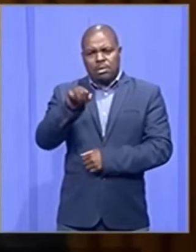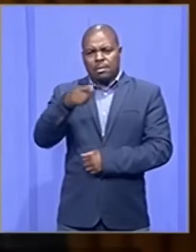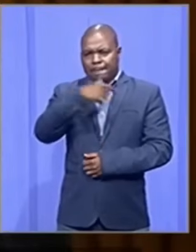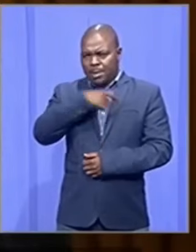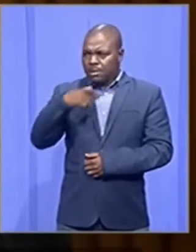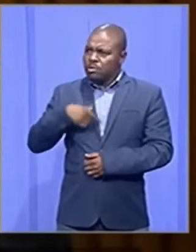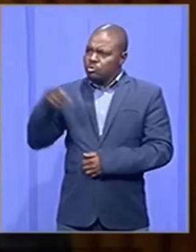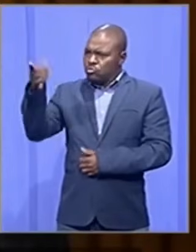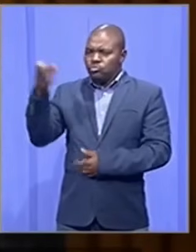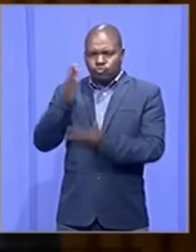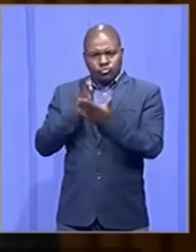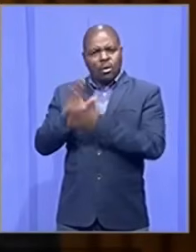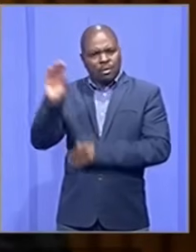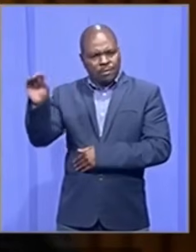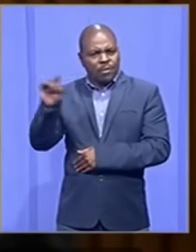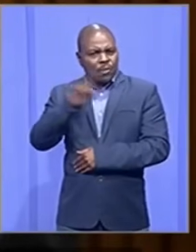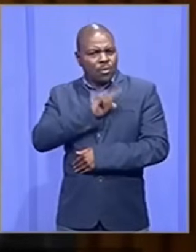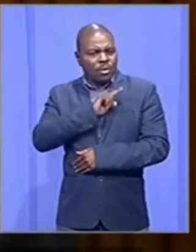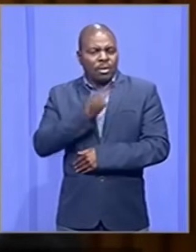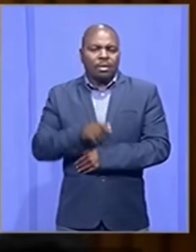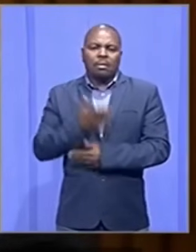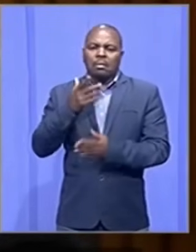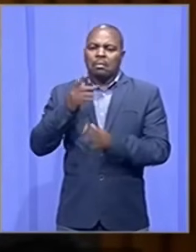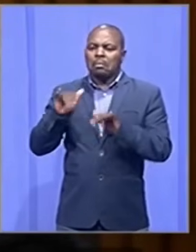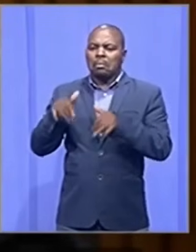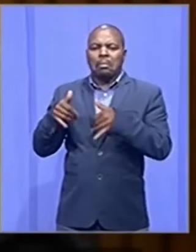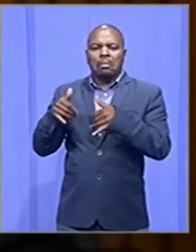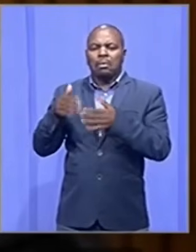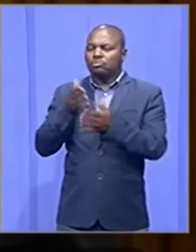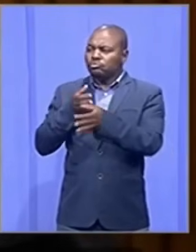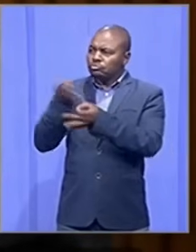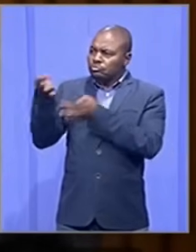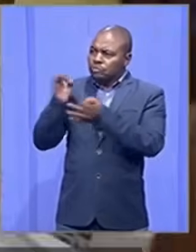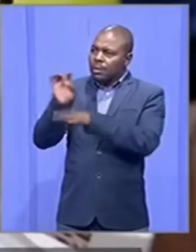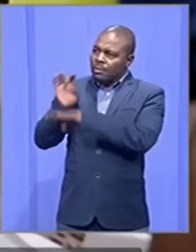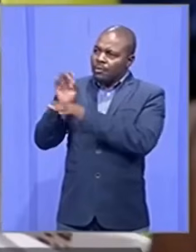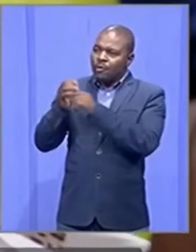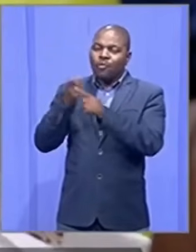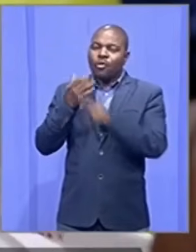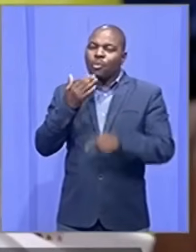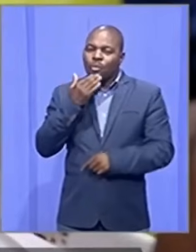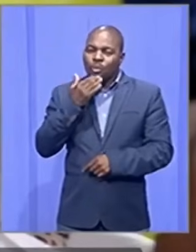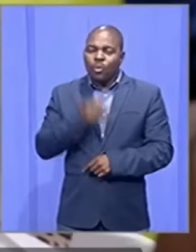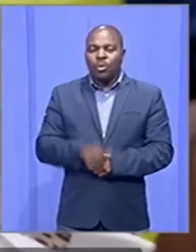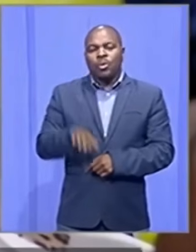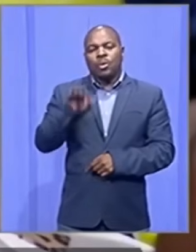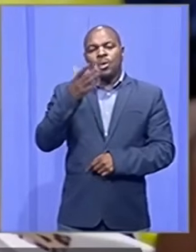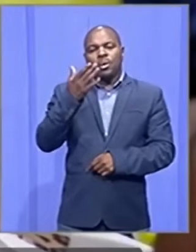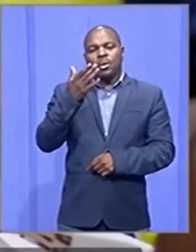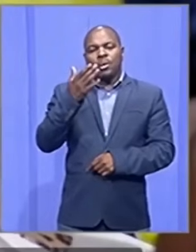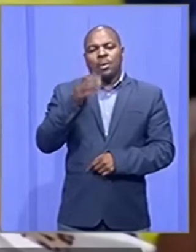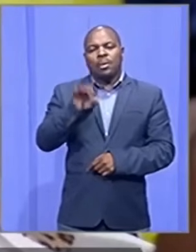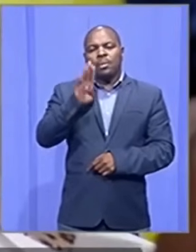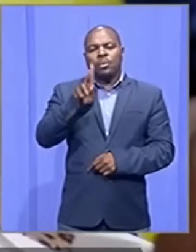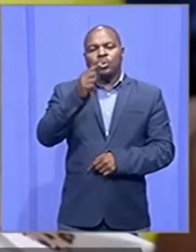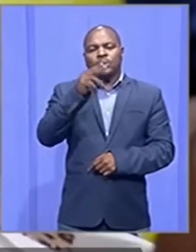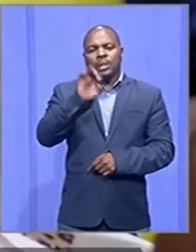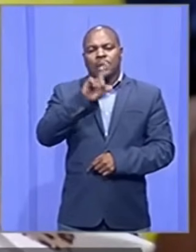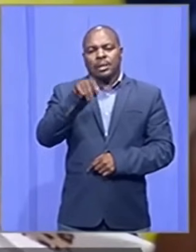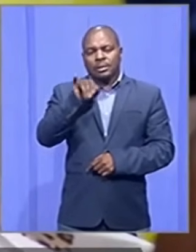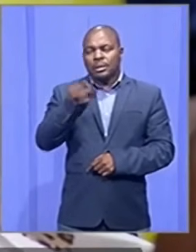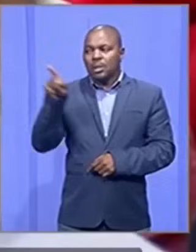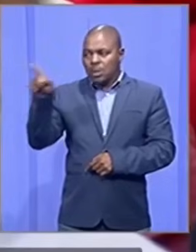to rely on the representations made by Prince Mangosuthu Buthelezi when the president issued the certificate